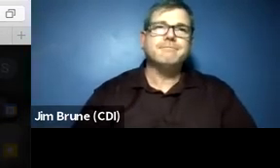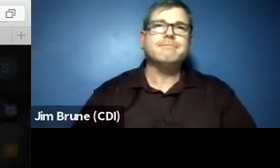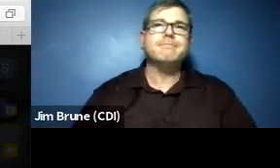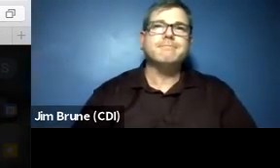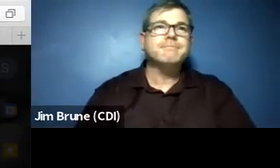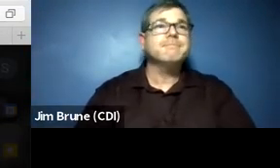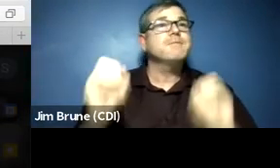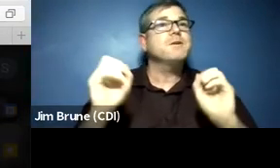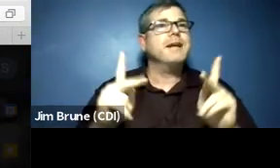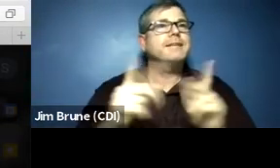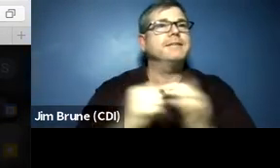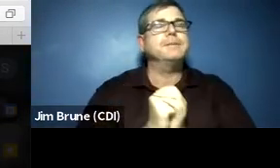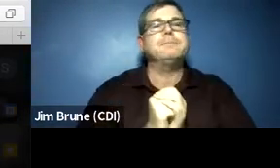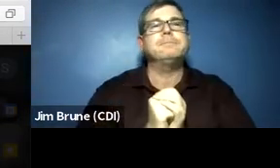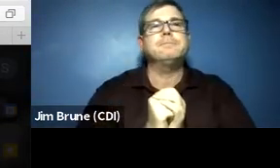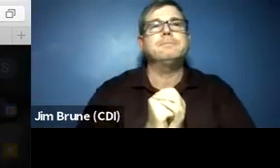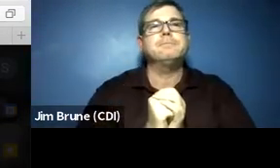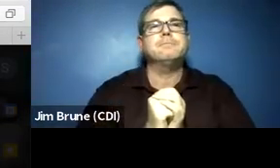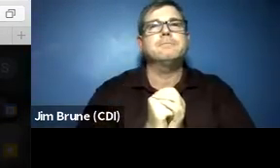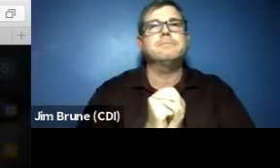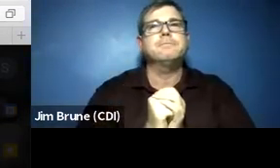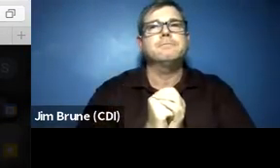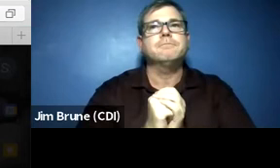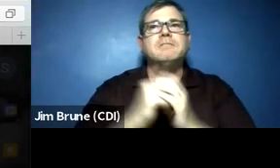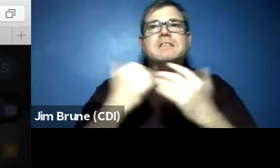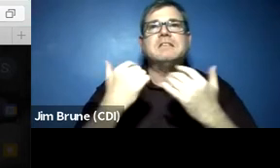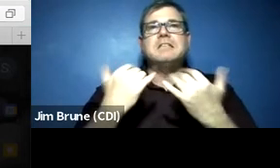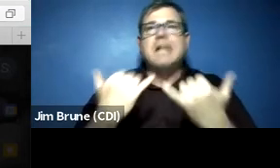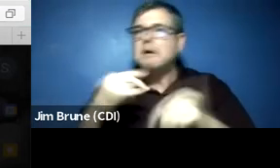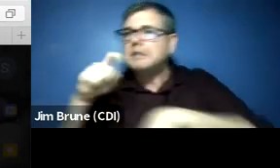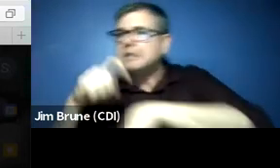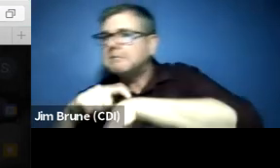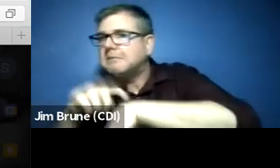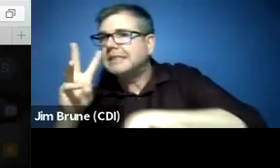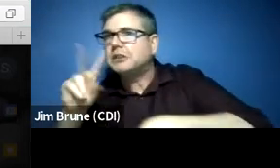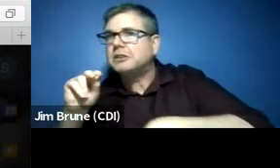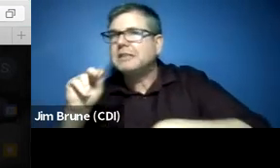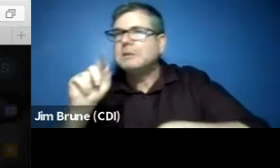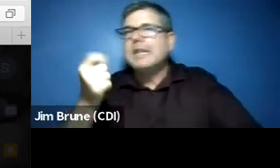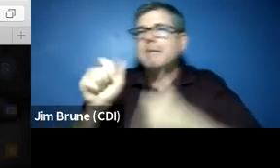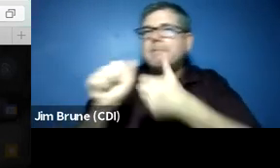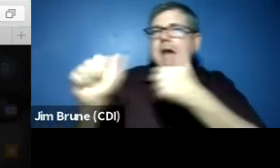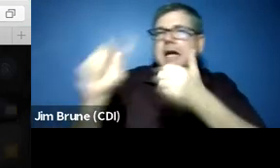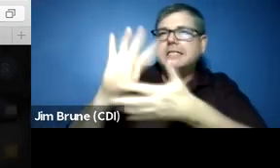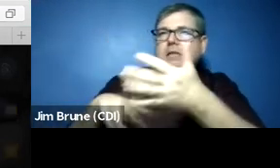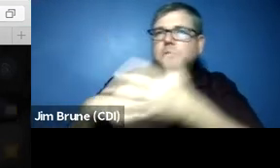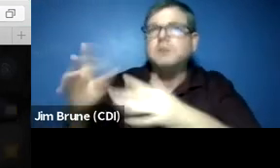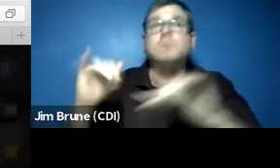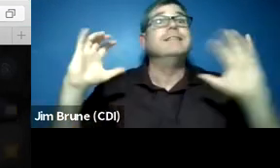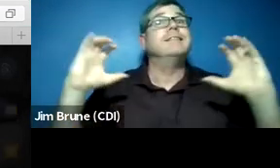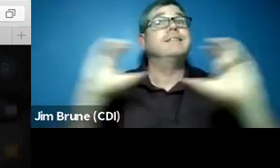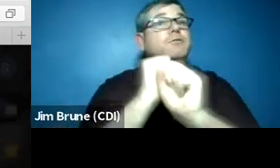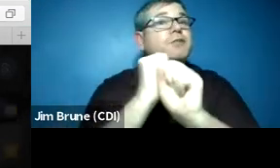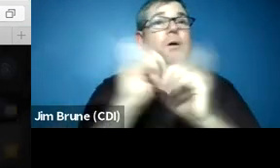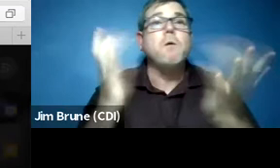So let's summarize. We're at 6:30, so we're a little bit behind. Let's summarize what we've talked about tonight, and